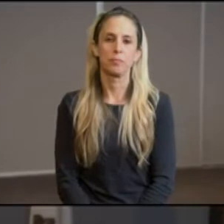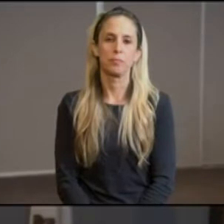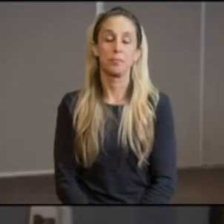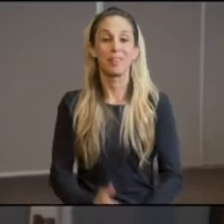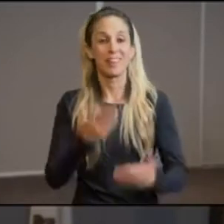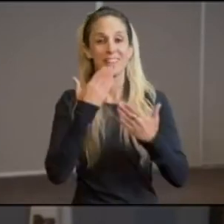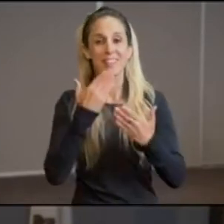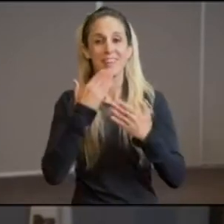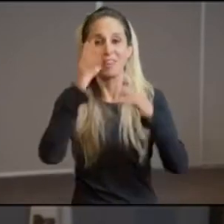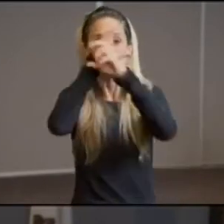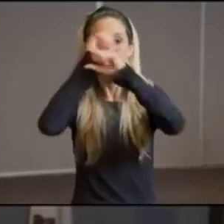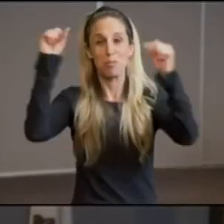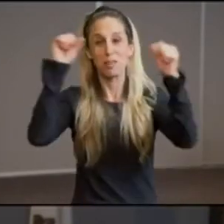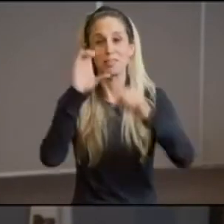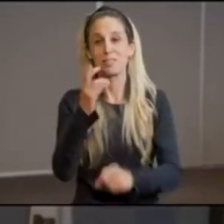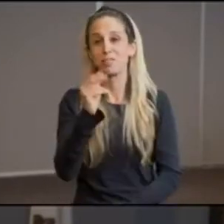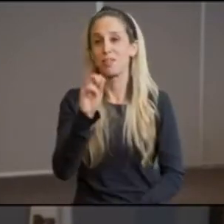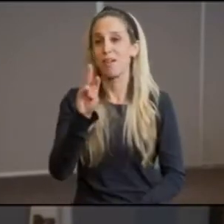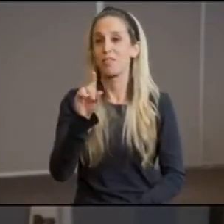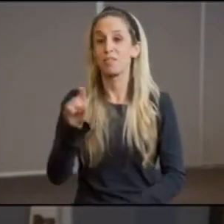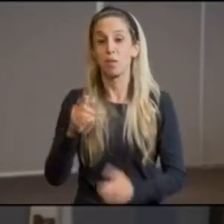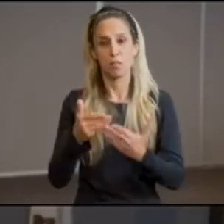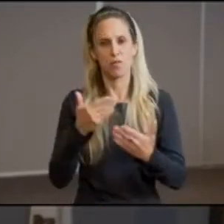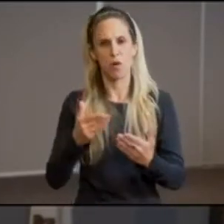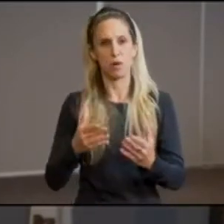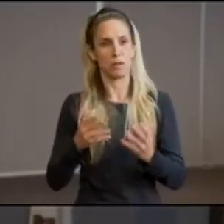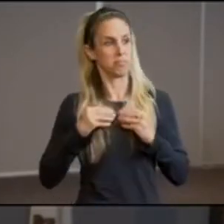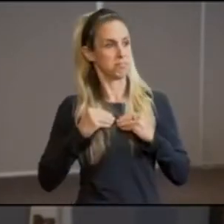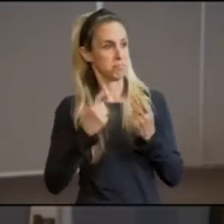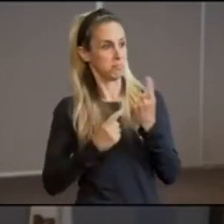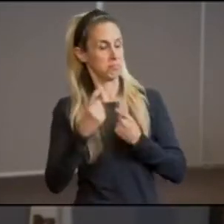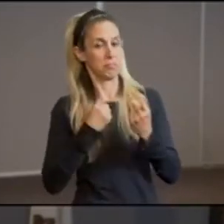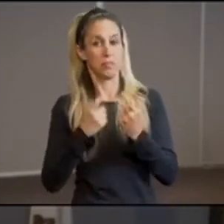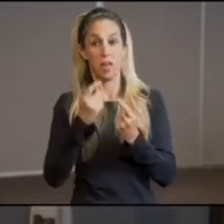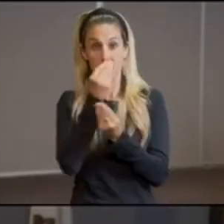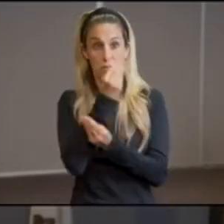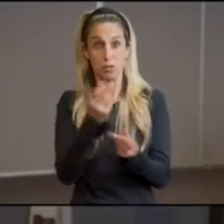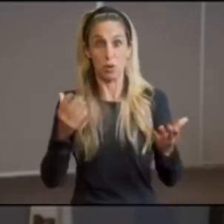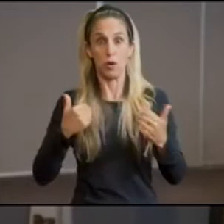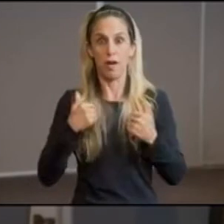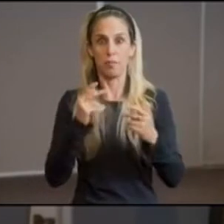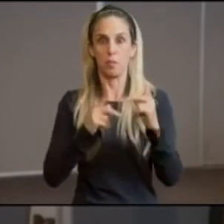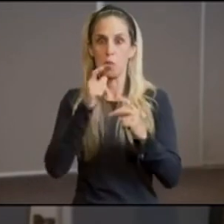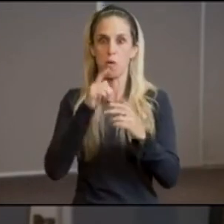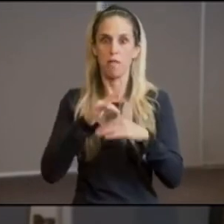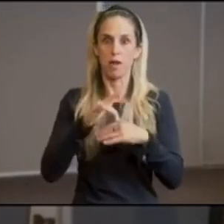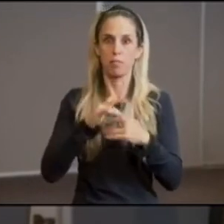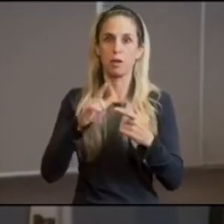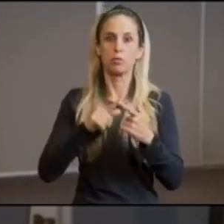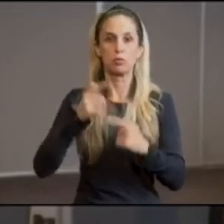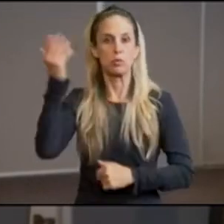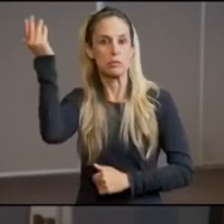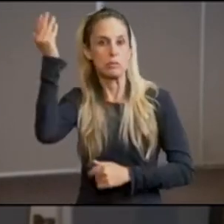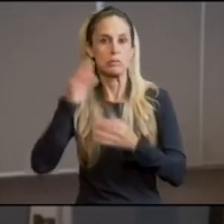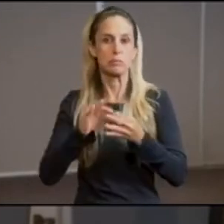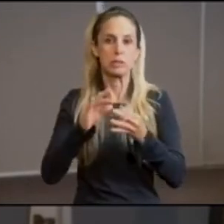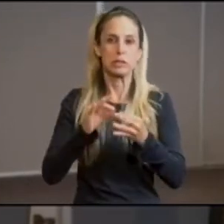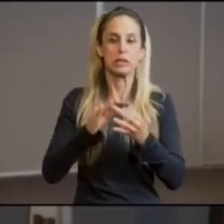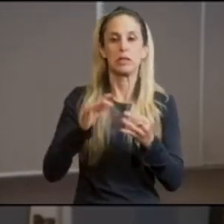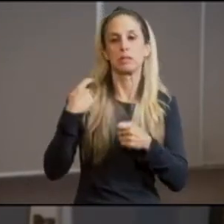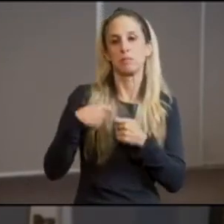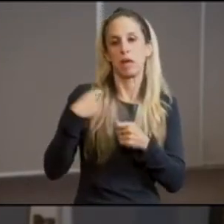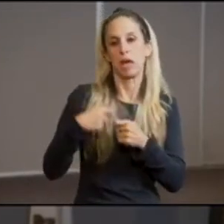Thank you, President Chavez. Before we take questions, I do want to note that we will have folks that are available to speak in